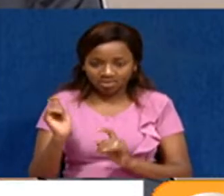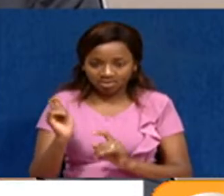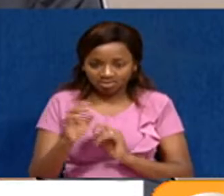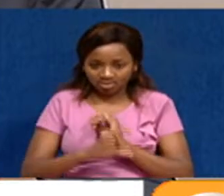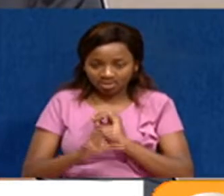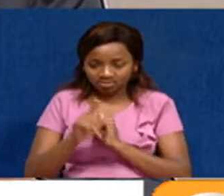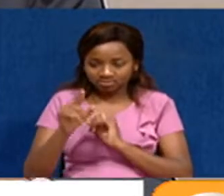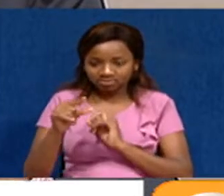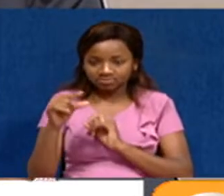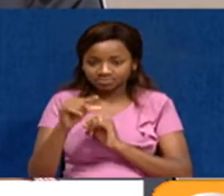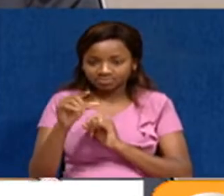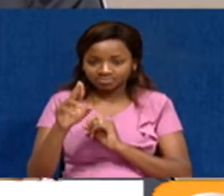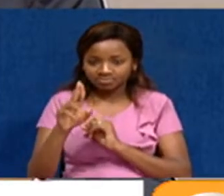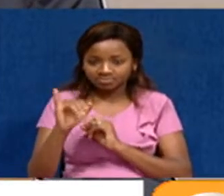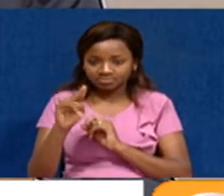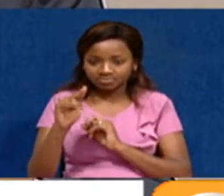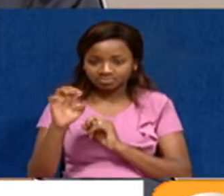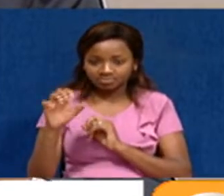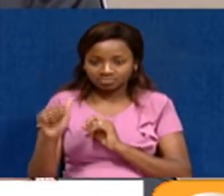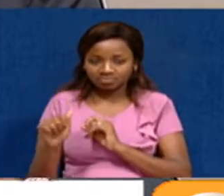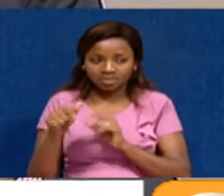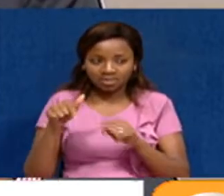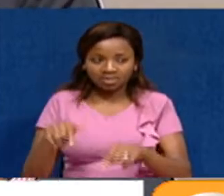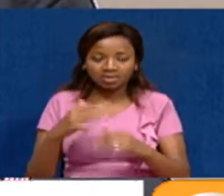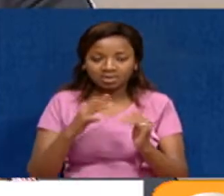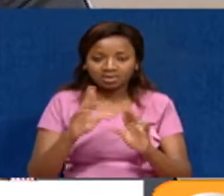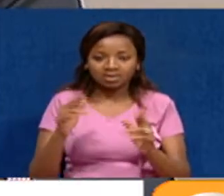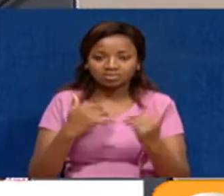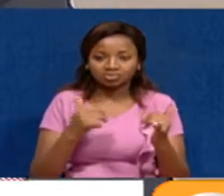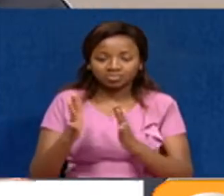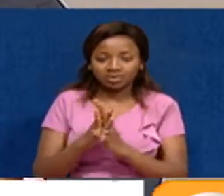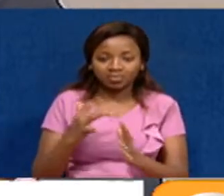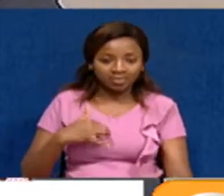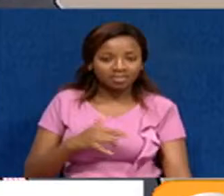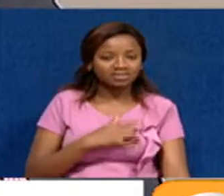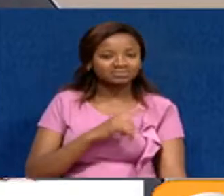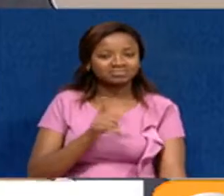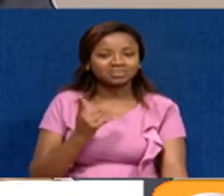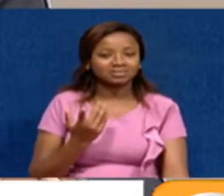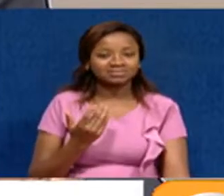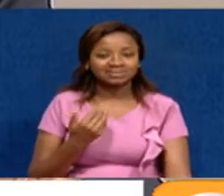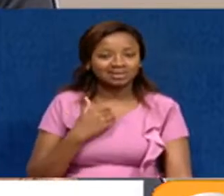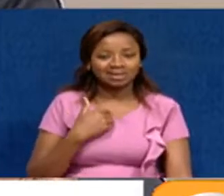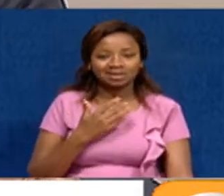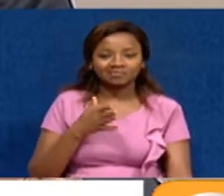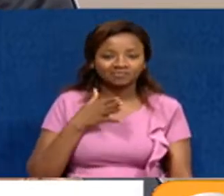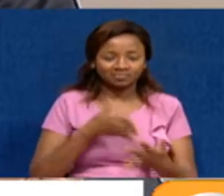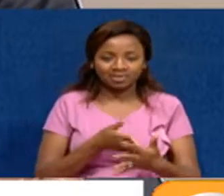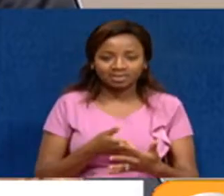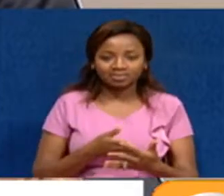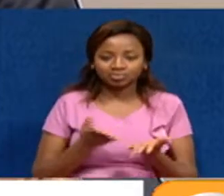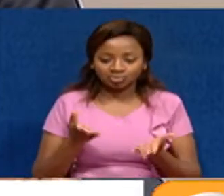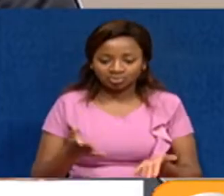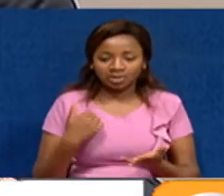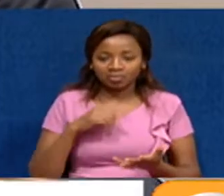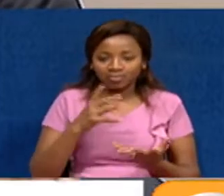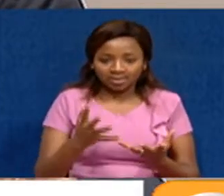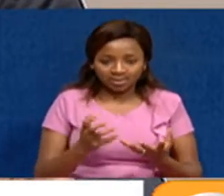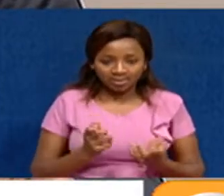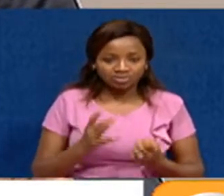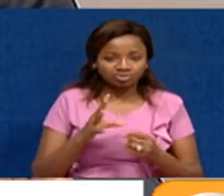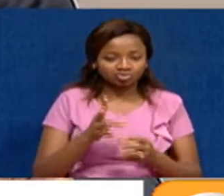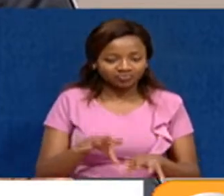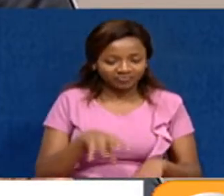but does that make it right? It does not make it right. So that is why we're looking for solutions now, mm-hmm. you see, and